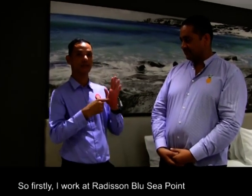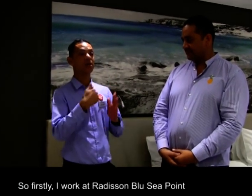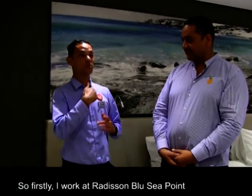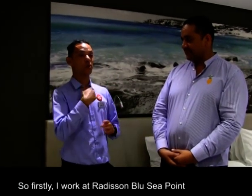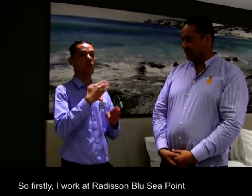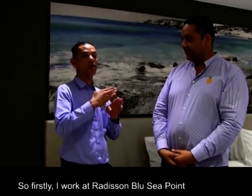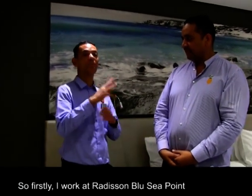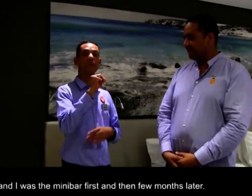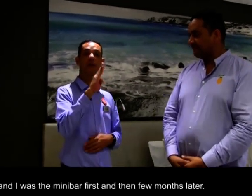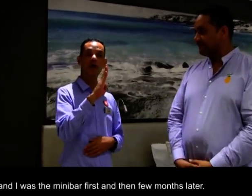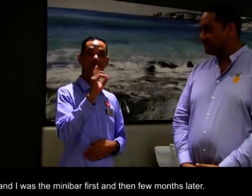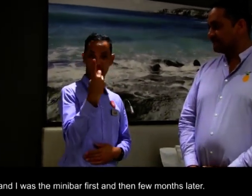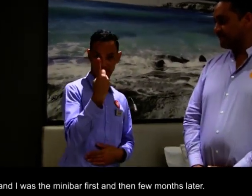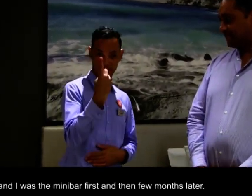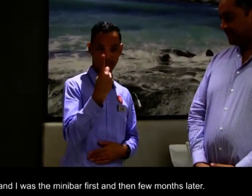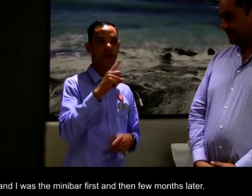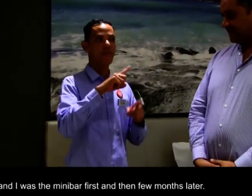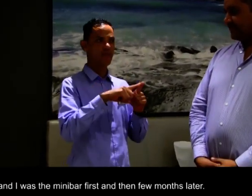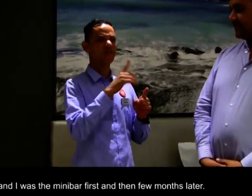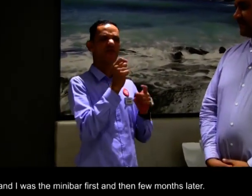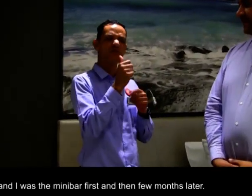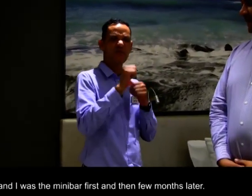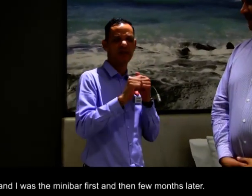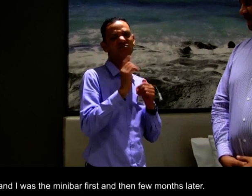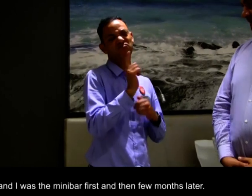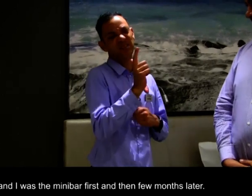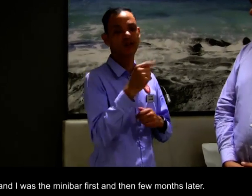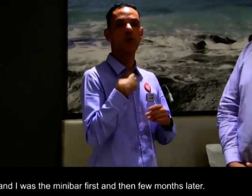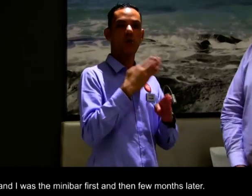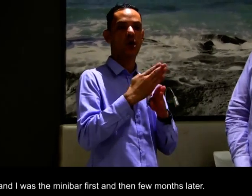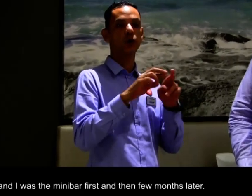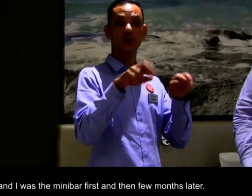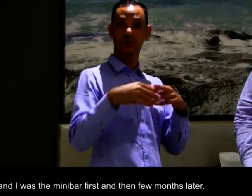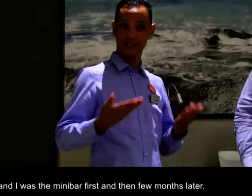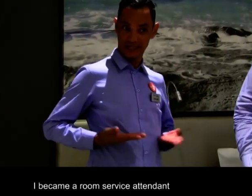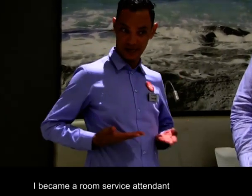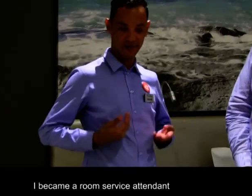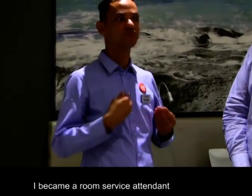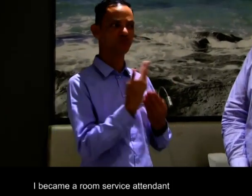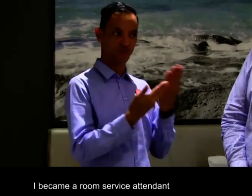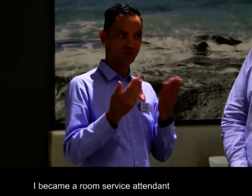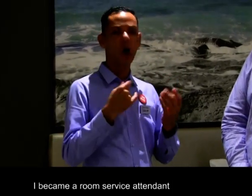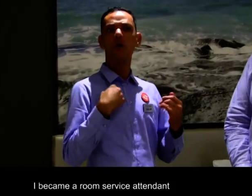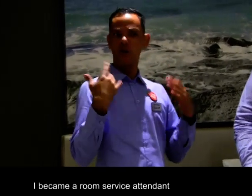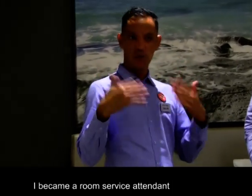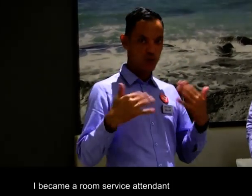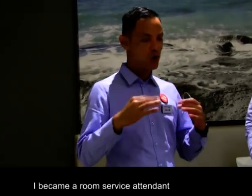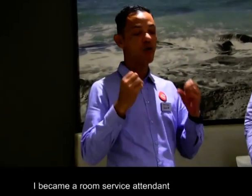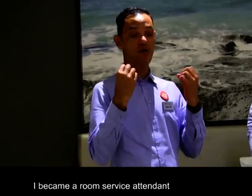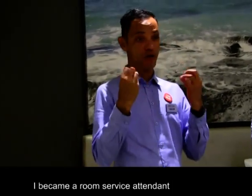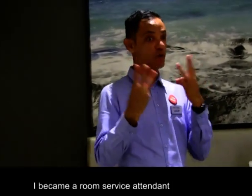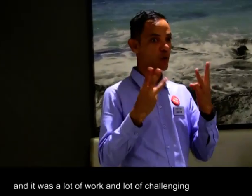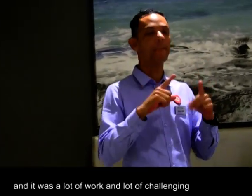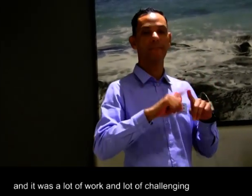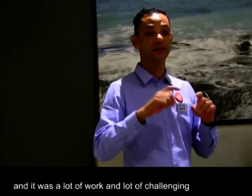Radisson Blue Sea Point, and I was in the minibar, and then, a few months later, I became a room service